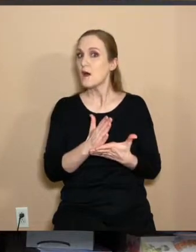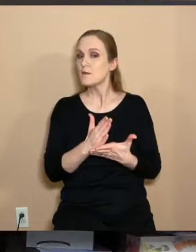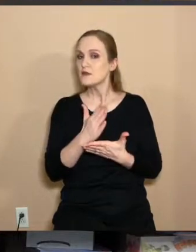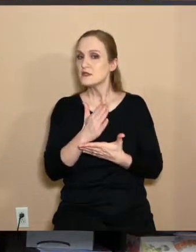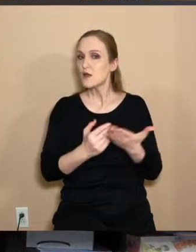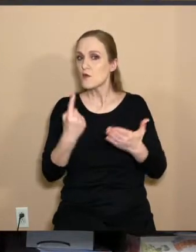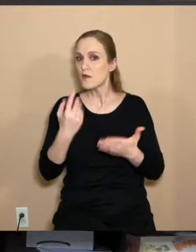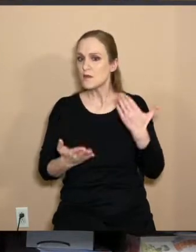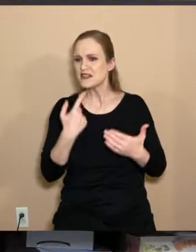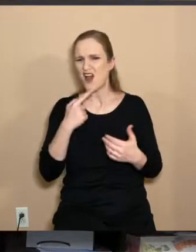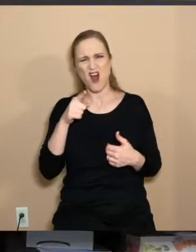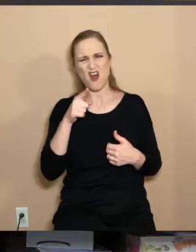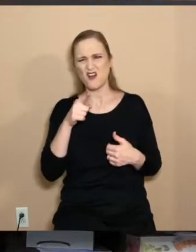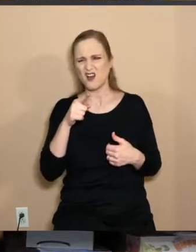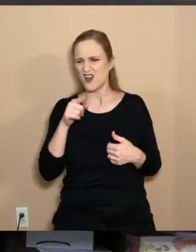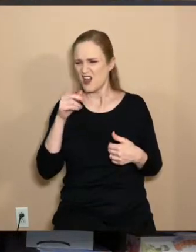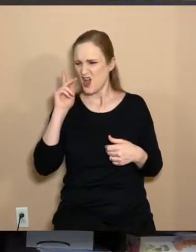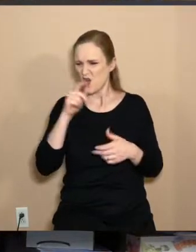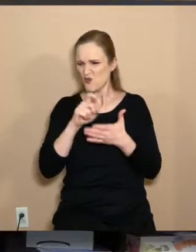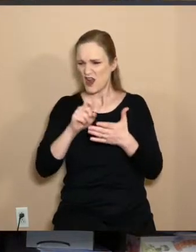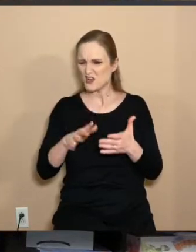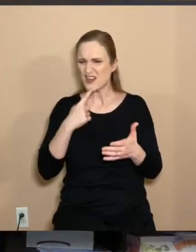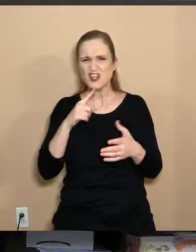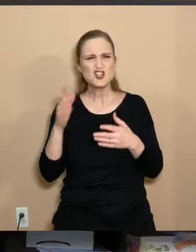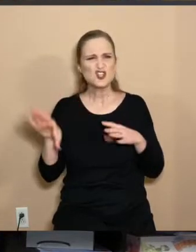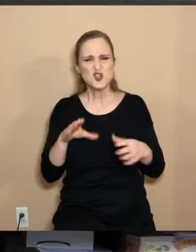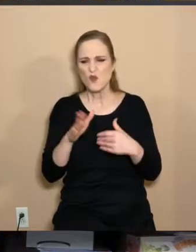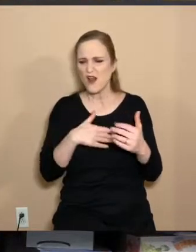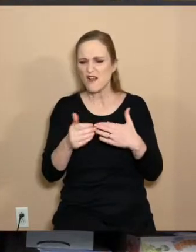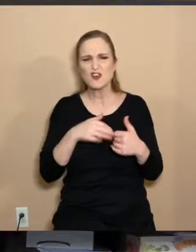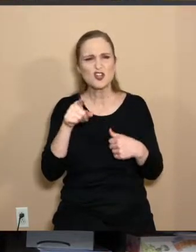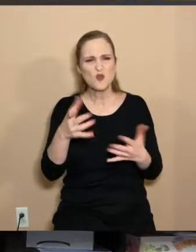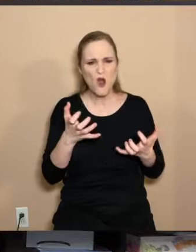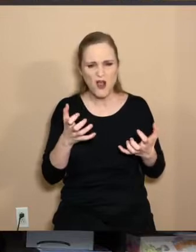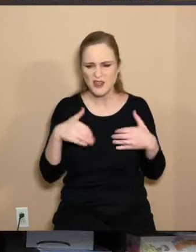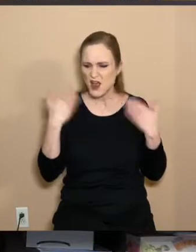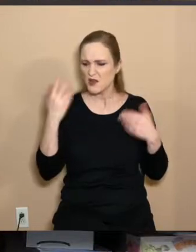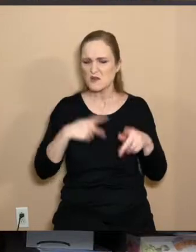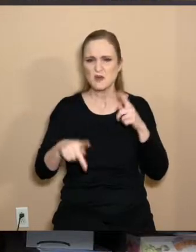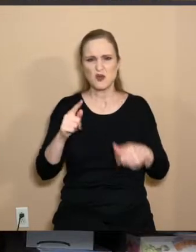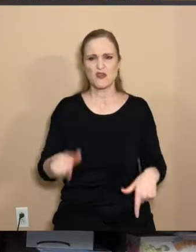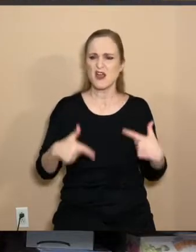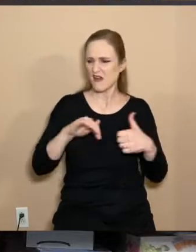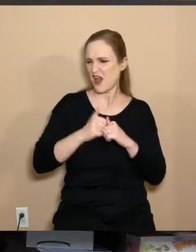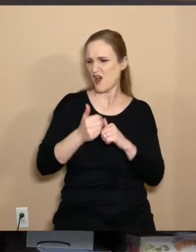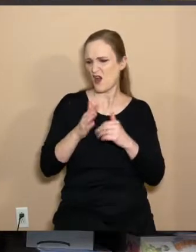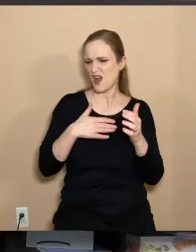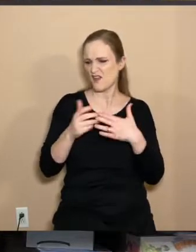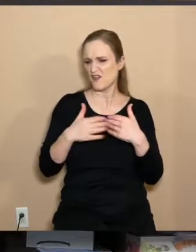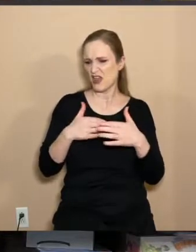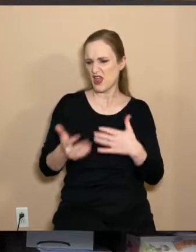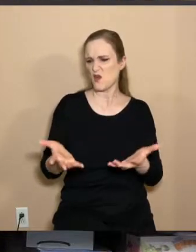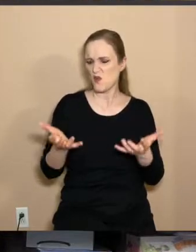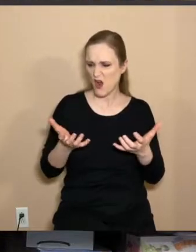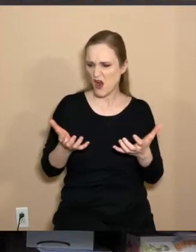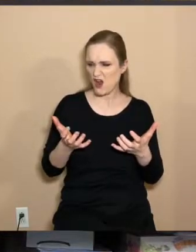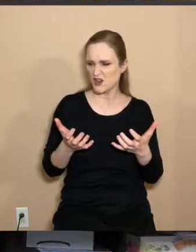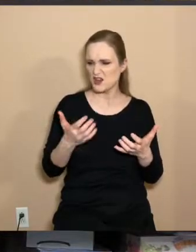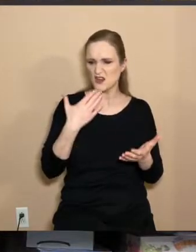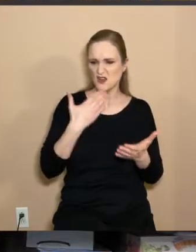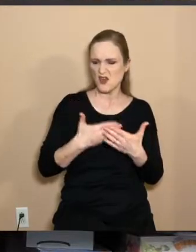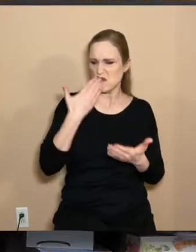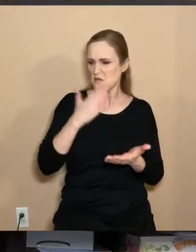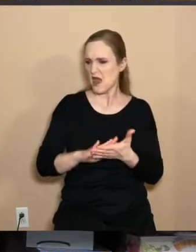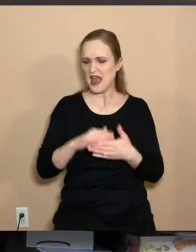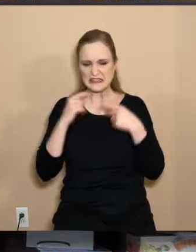say, well, he's encouraging us to do whatever we want to do. He's encouraging those that are young to live however they want to live, whether that's sinful